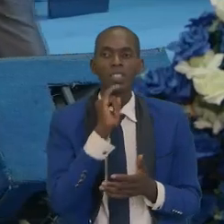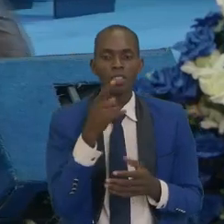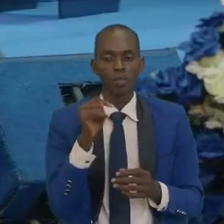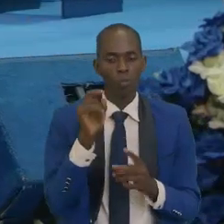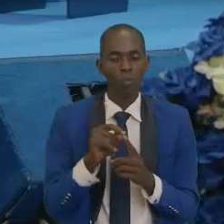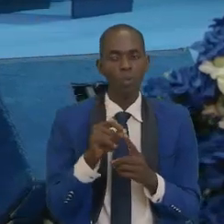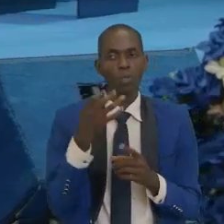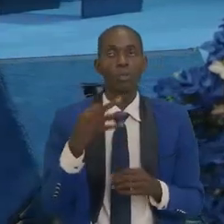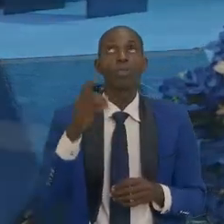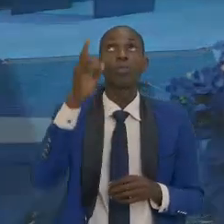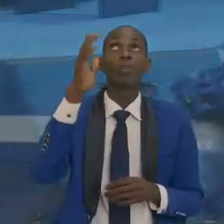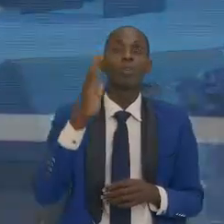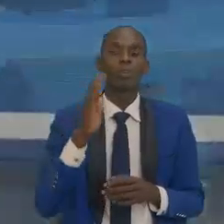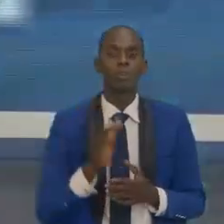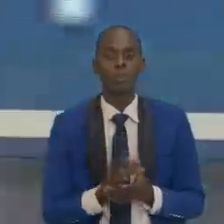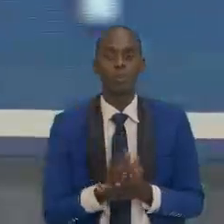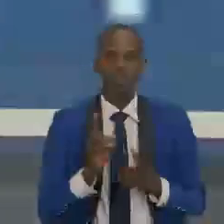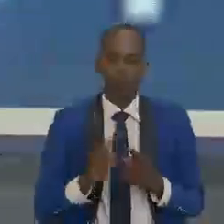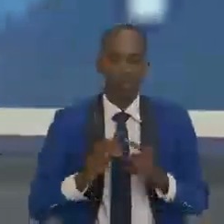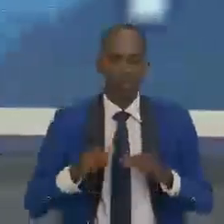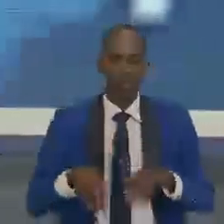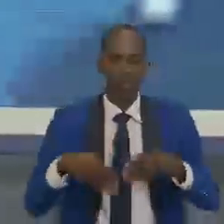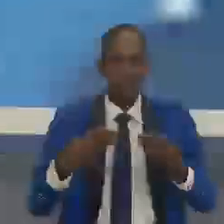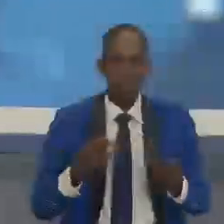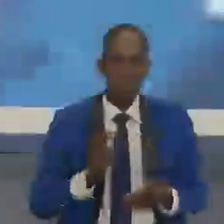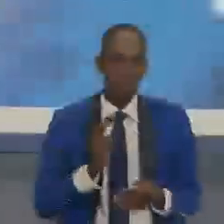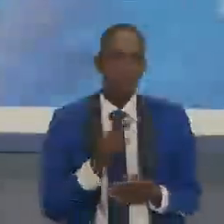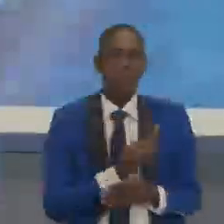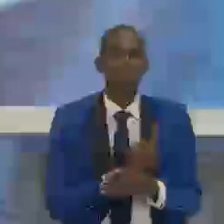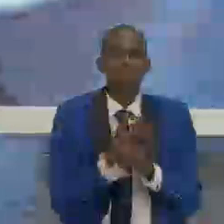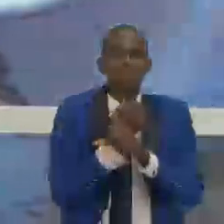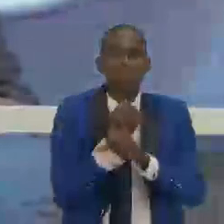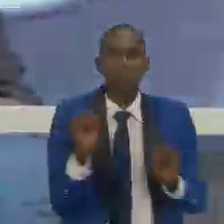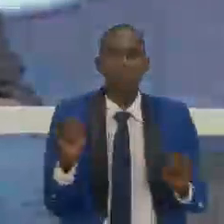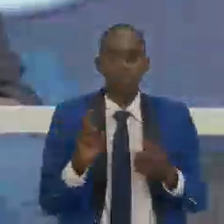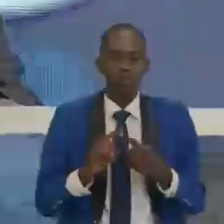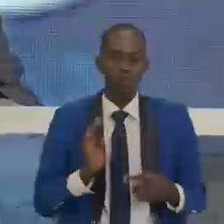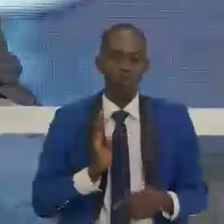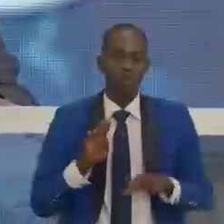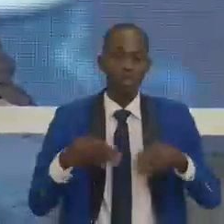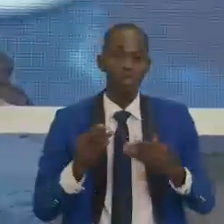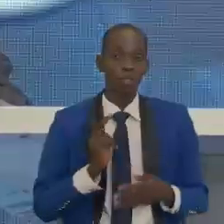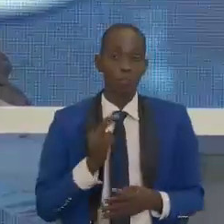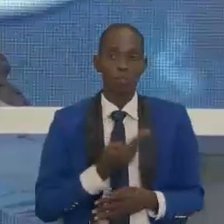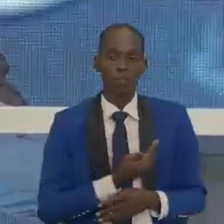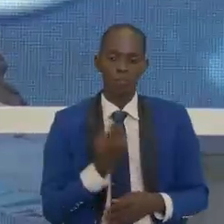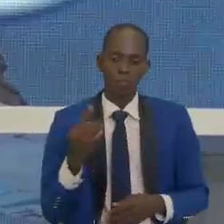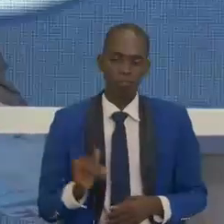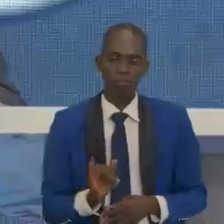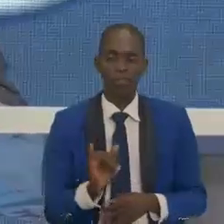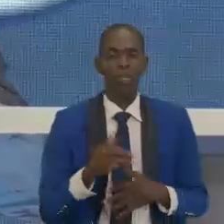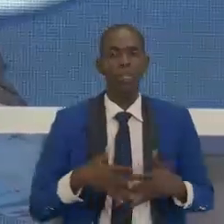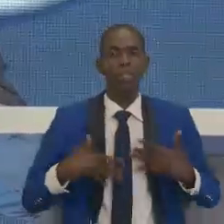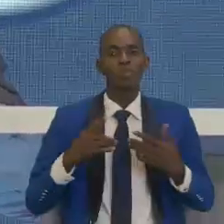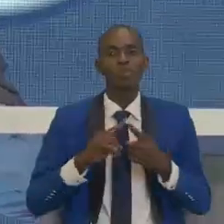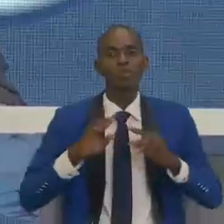God. To give us salvation. To give us eternal life. To give